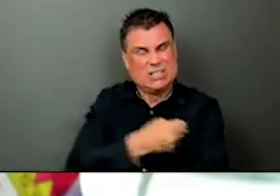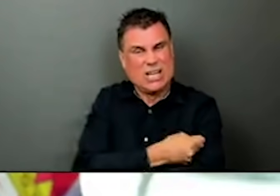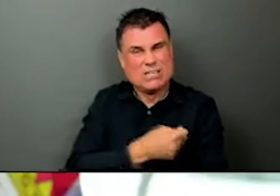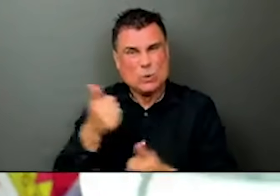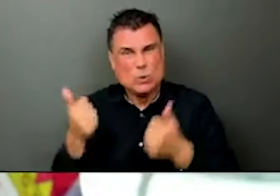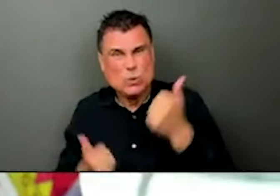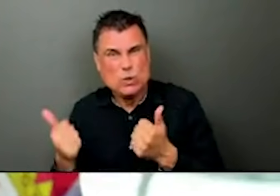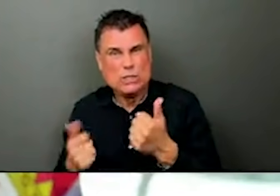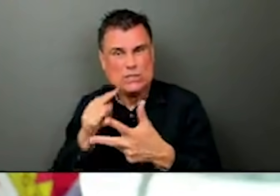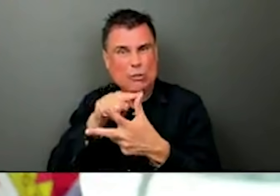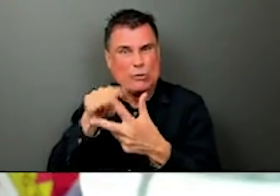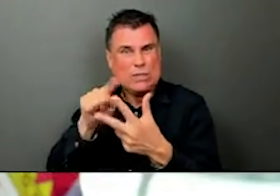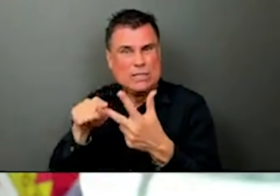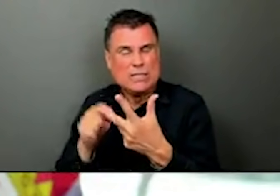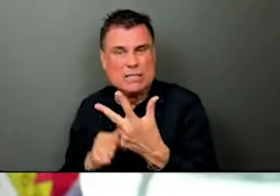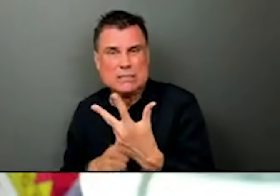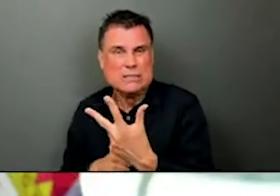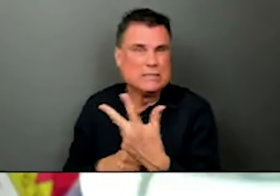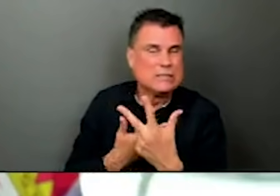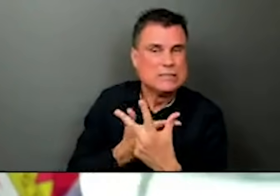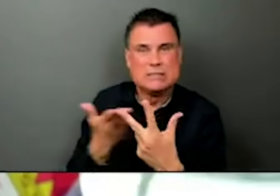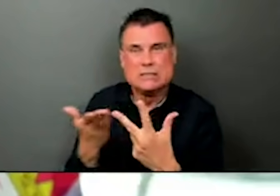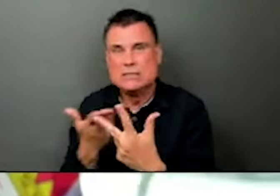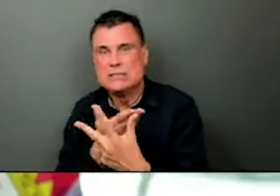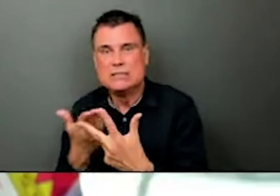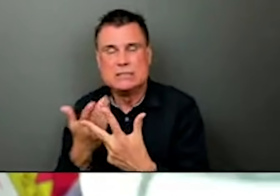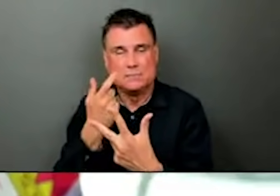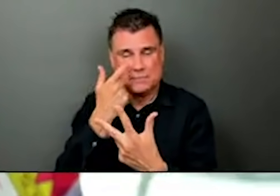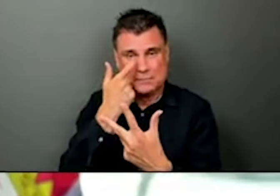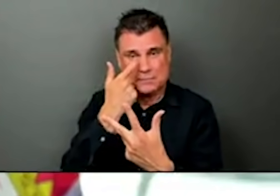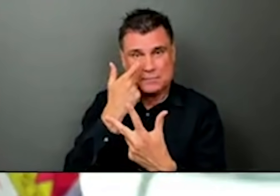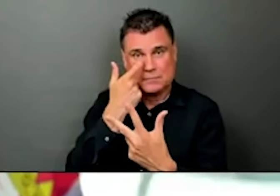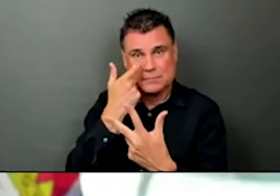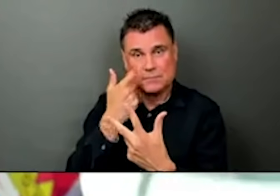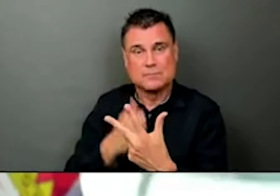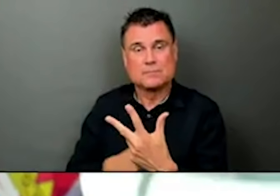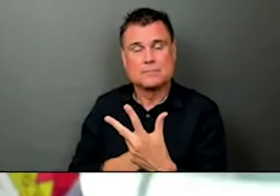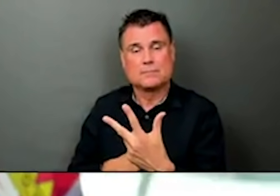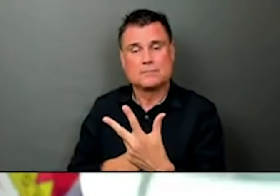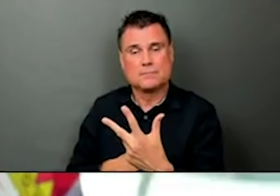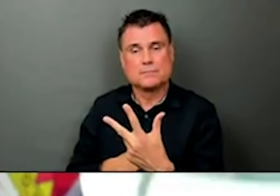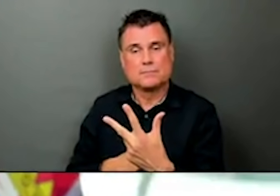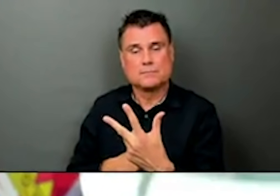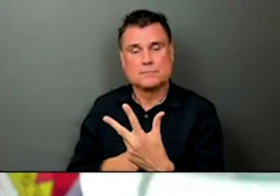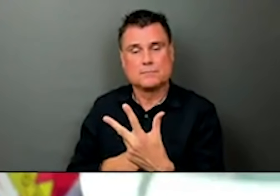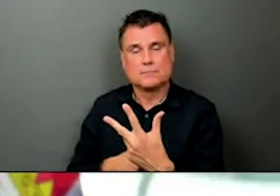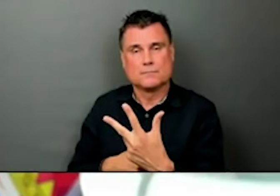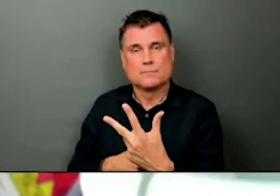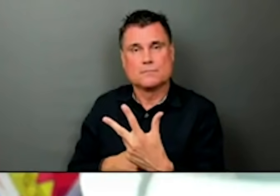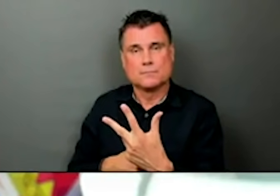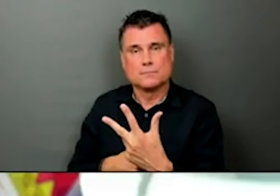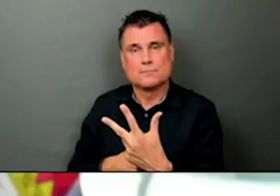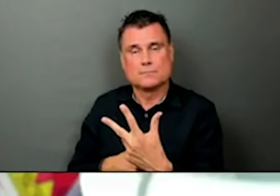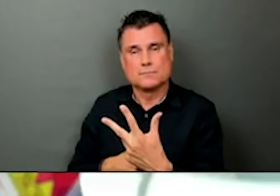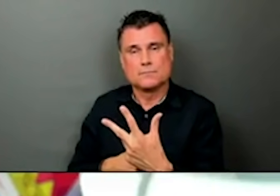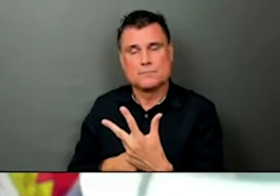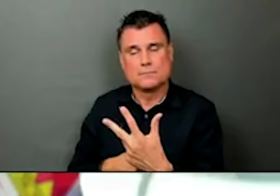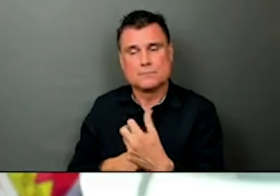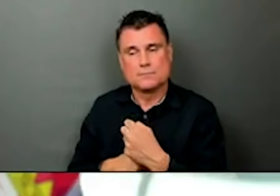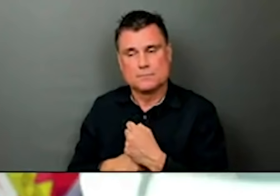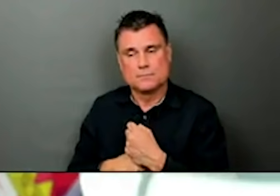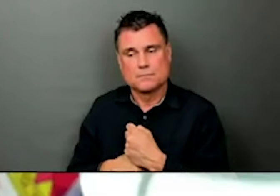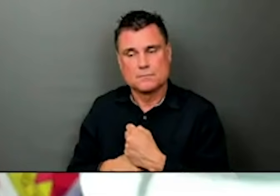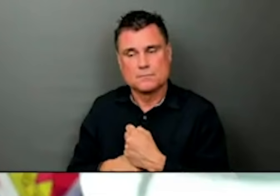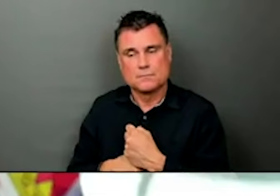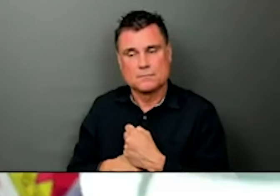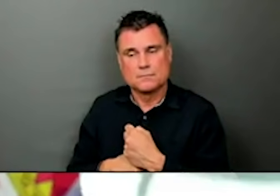66% effective against COVID, and 2 doses of either Pfizer or Moderna are 93% effective. Do you have any data on the